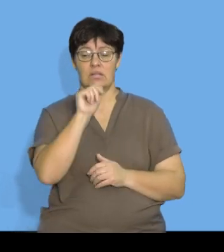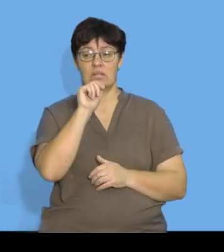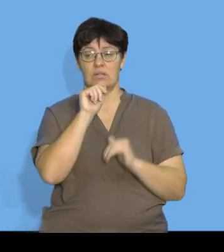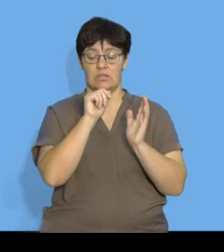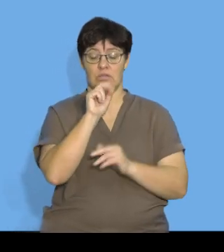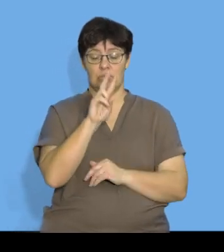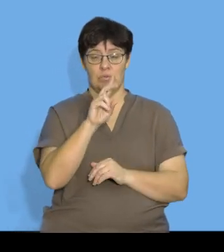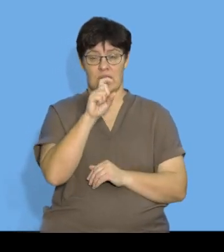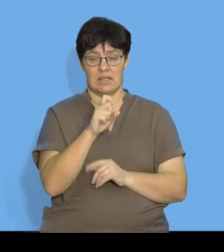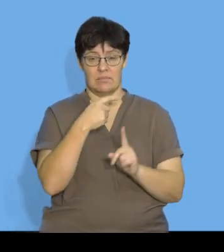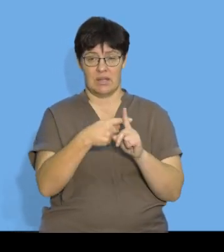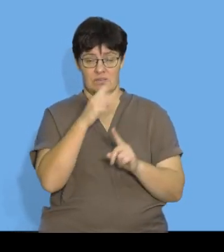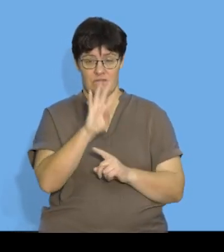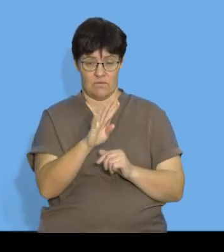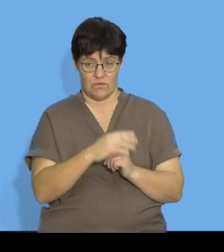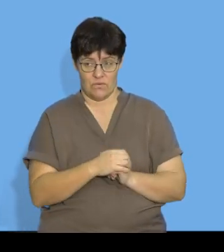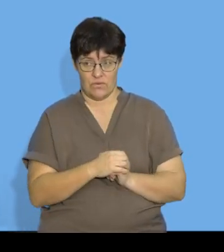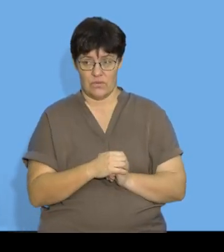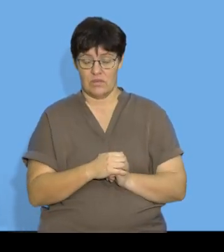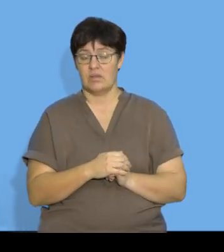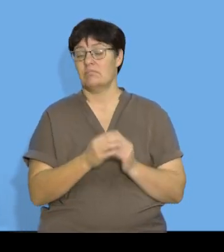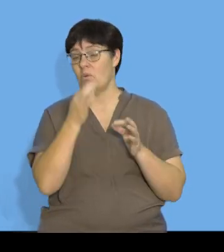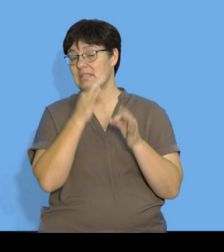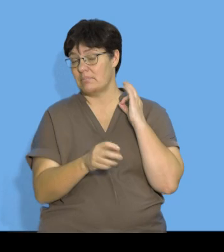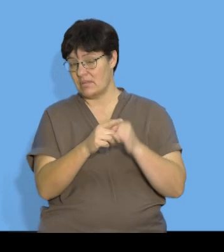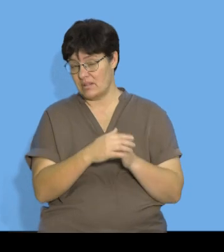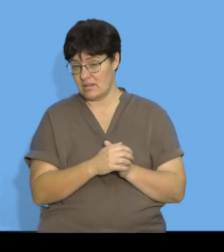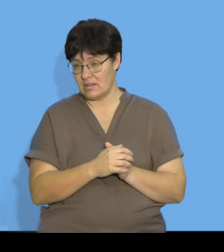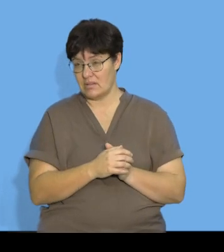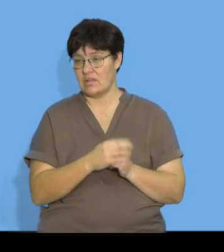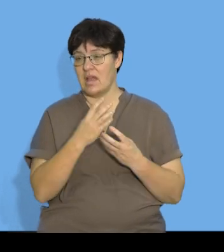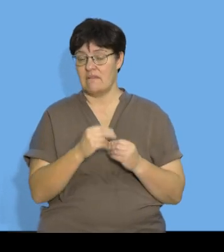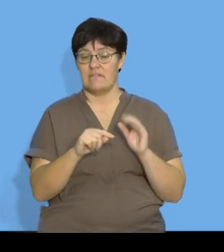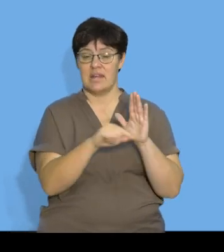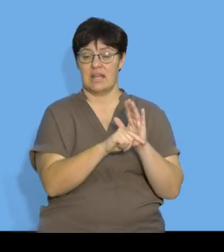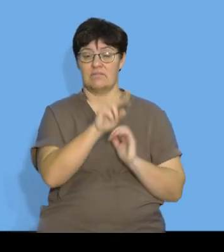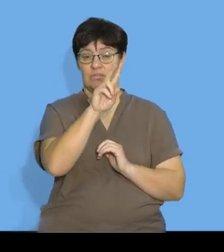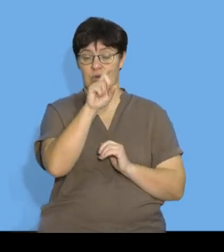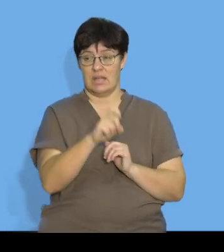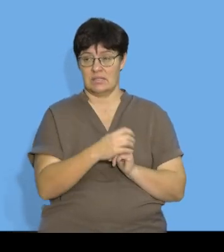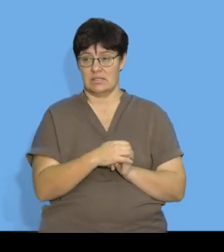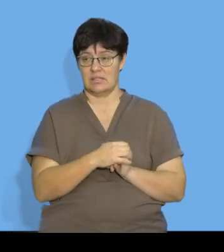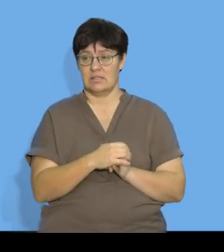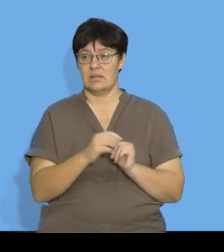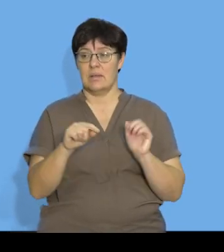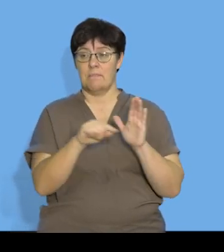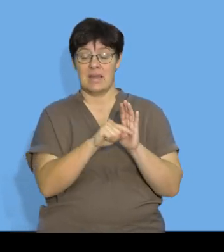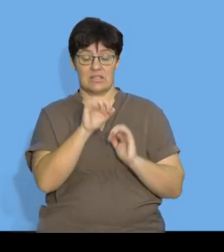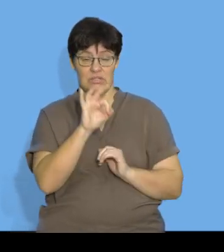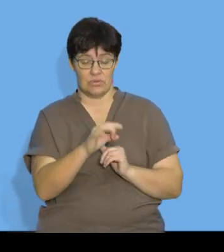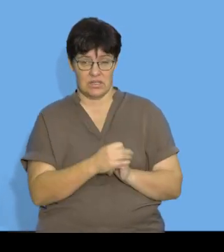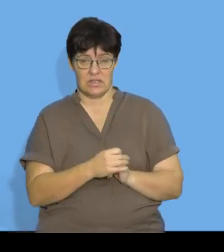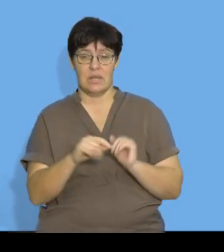2x plus 4. If I simplify that, I'm going to have negative 2x minus